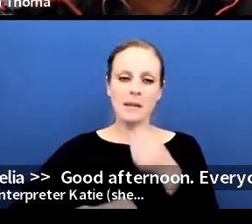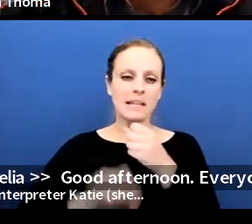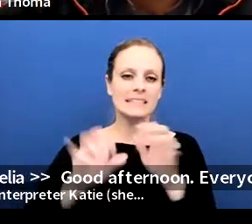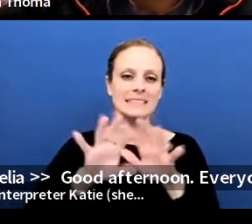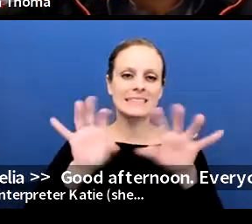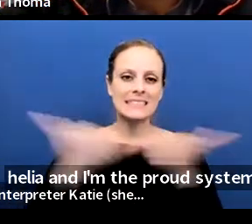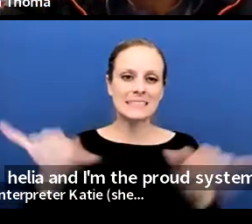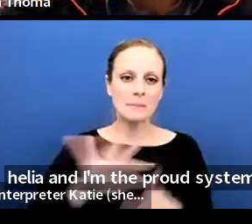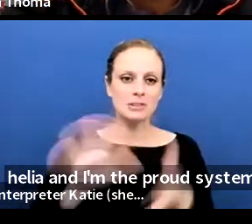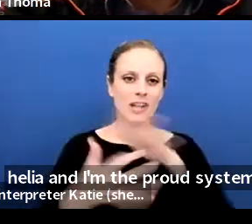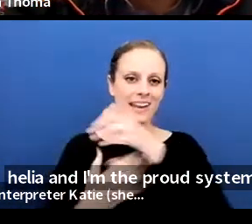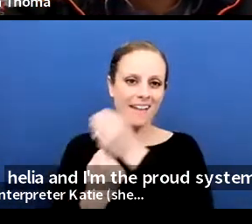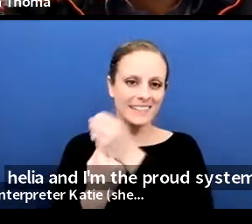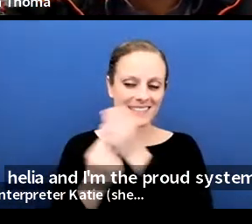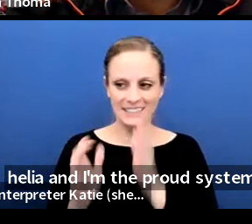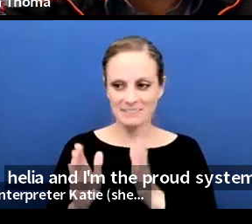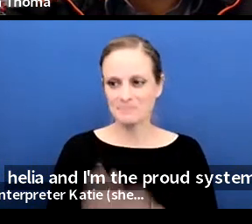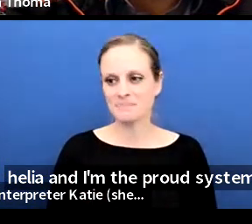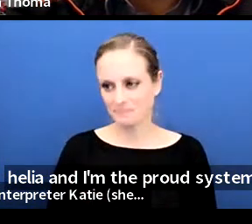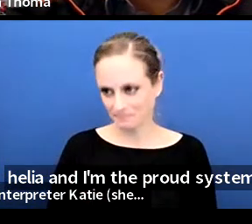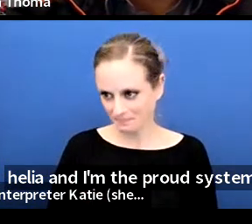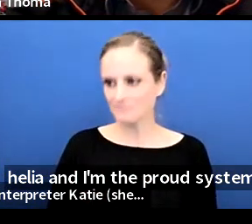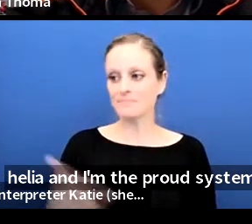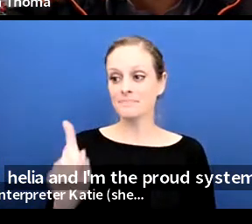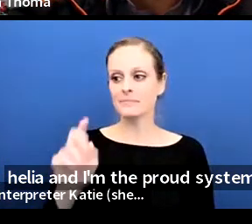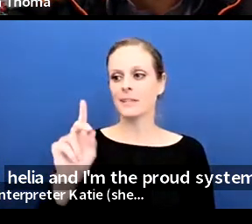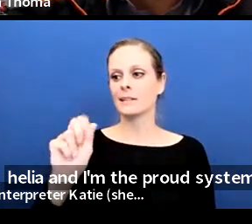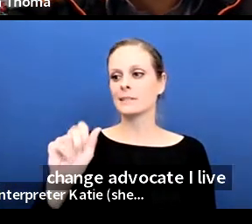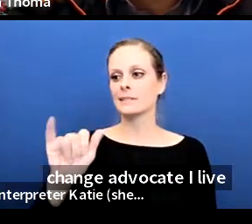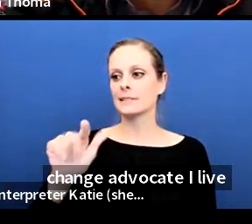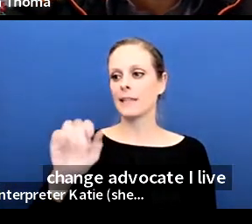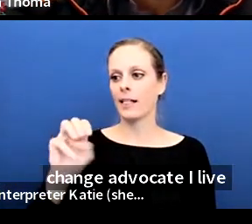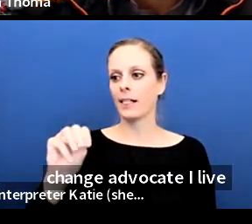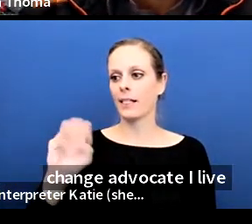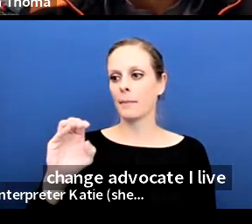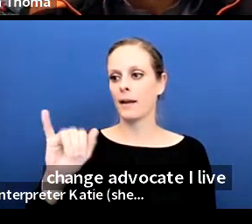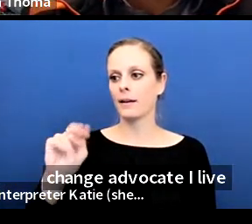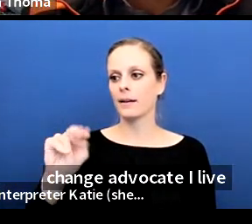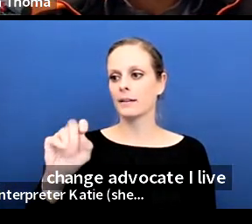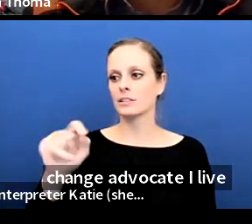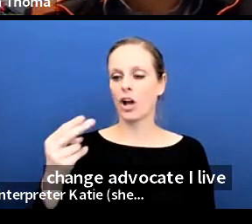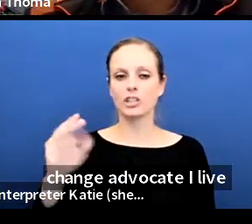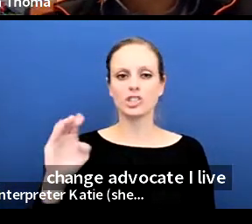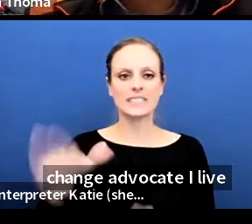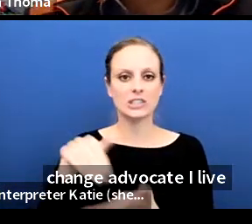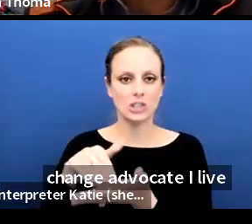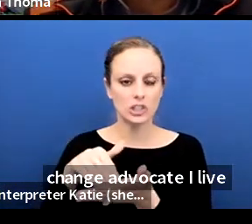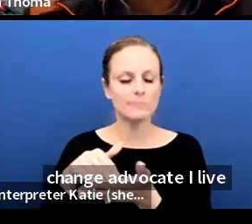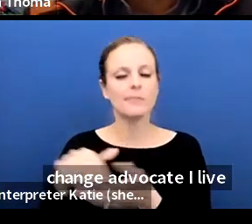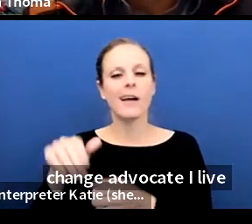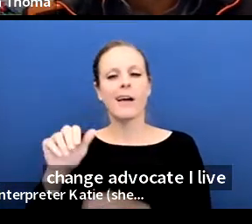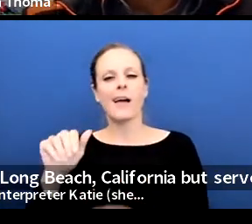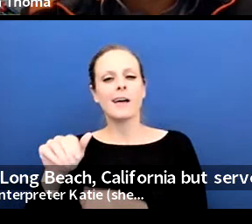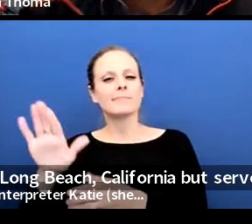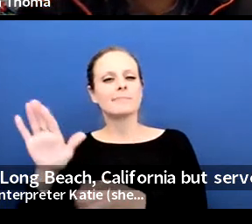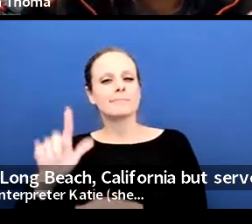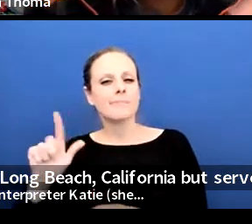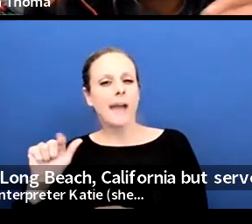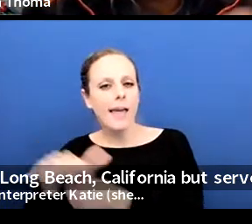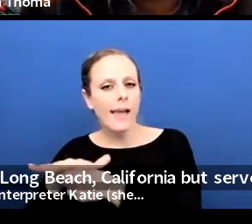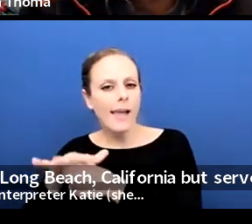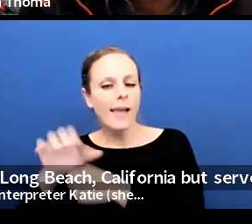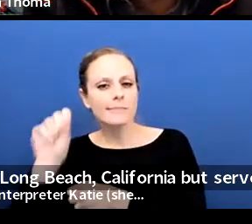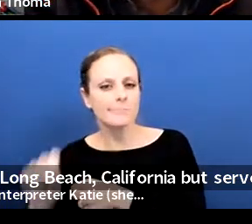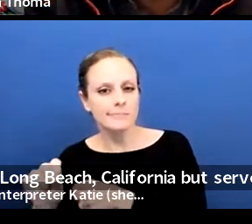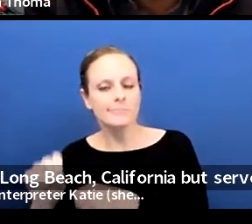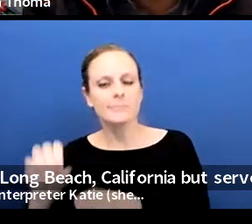Beach, California, but DMC is located in Anaheim and serves all of Orange County. So I'm right next door to the county that